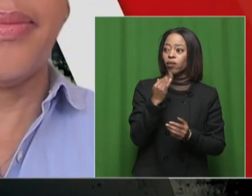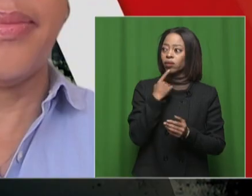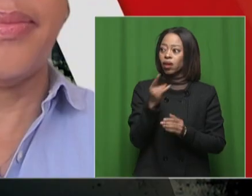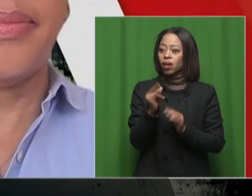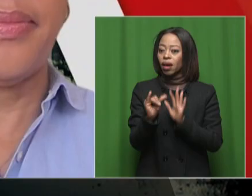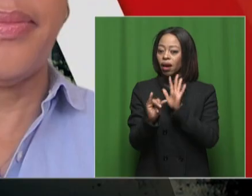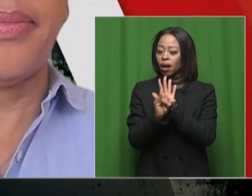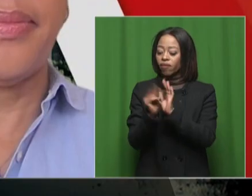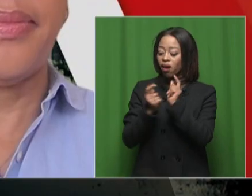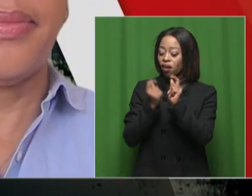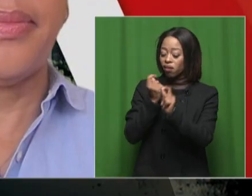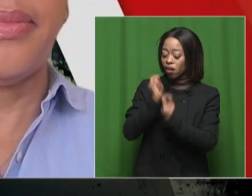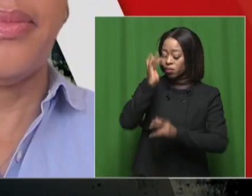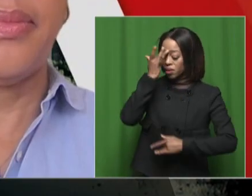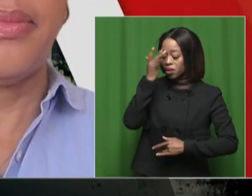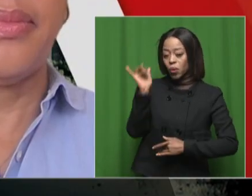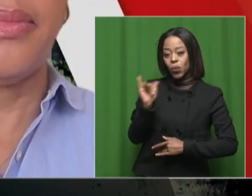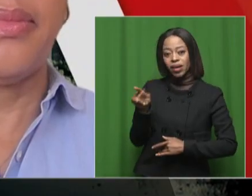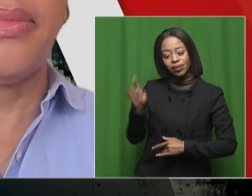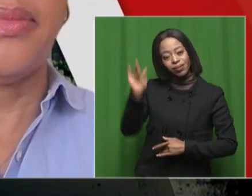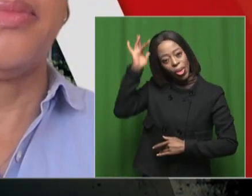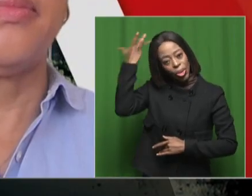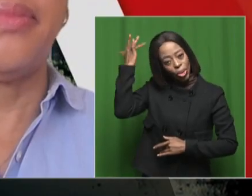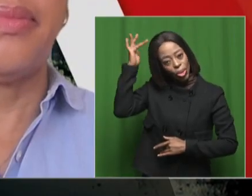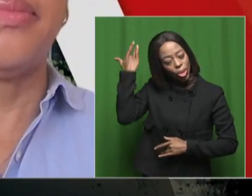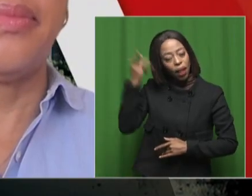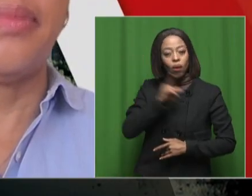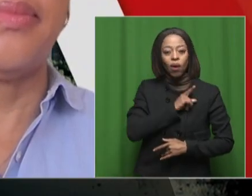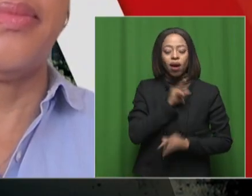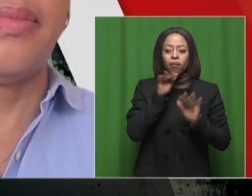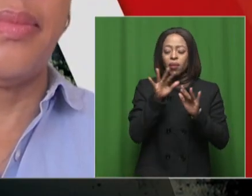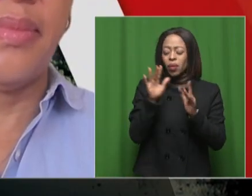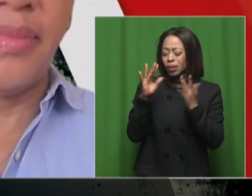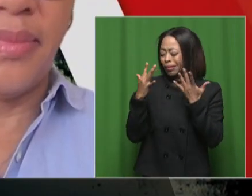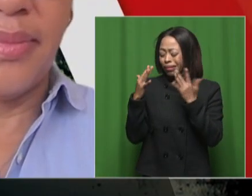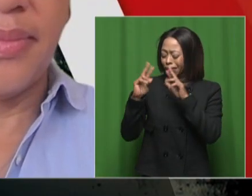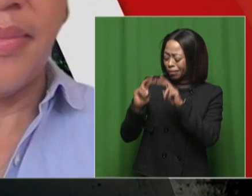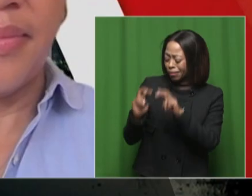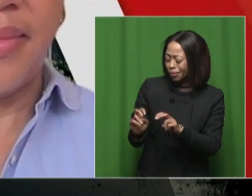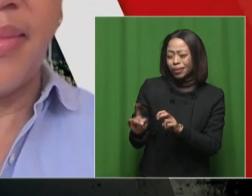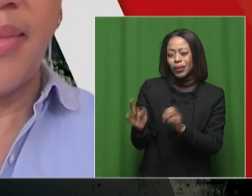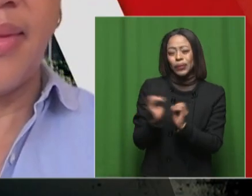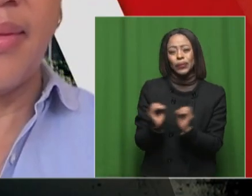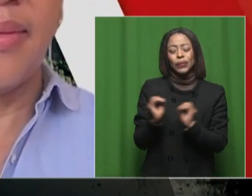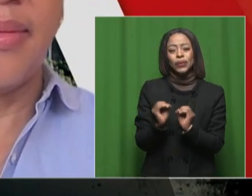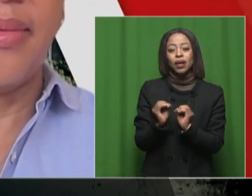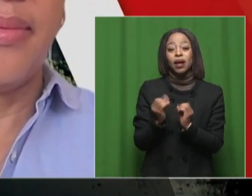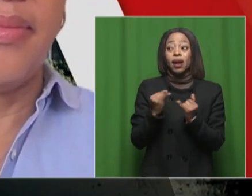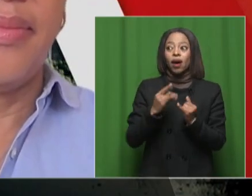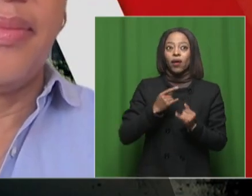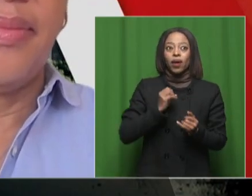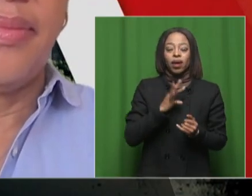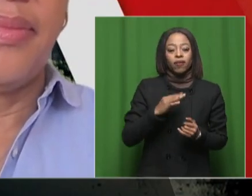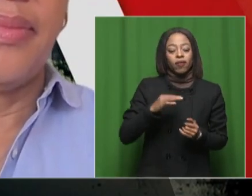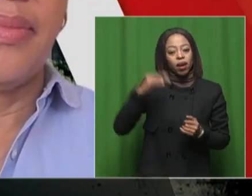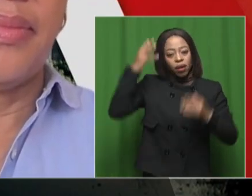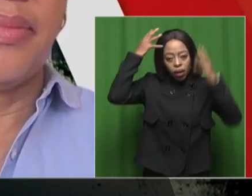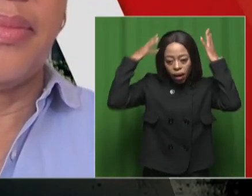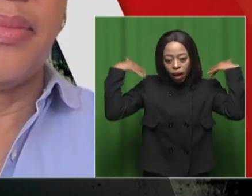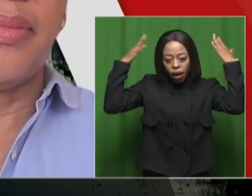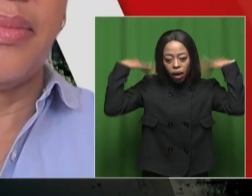diagnosis first, this is where people generally don't look at. And who do they go to? If your hair starts falling